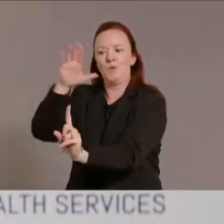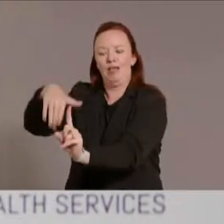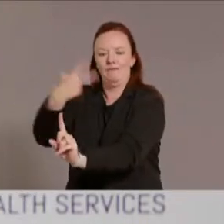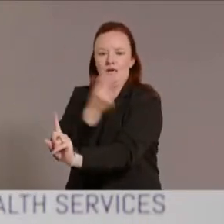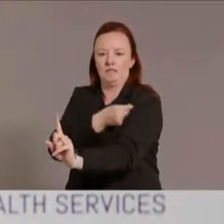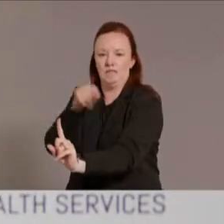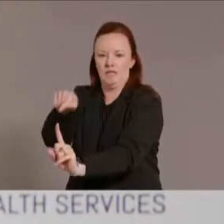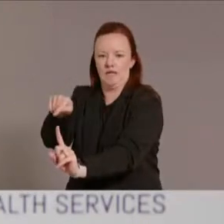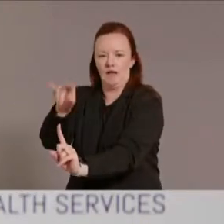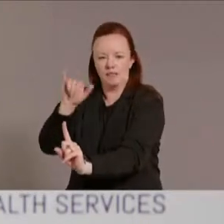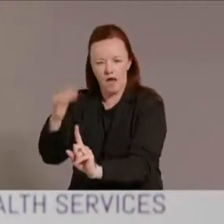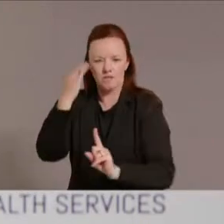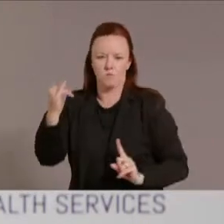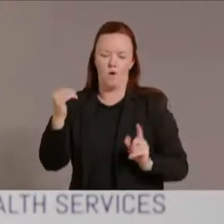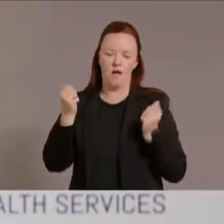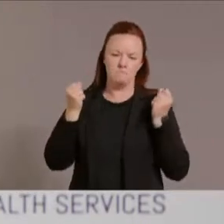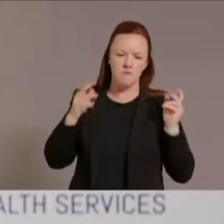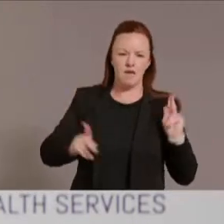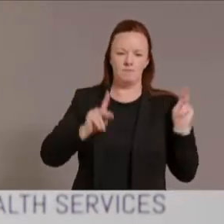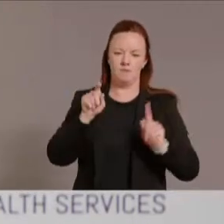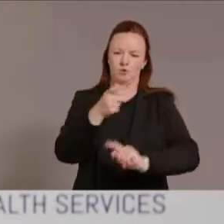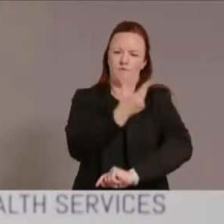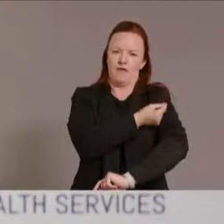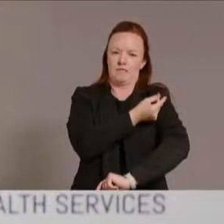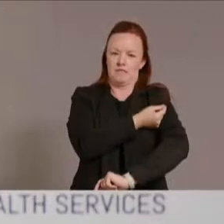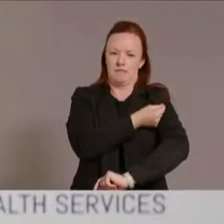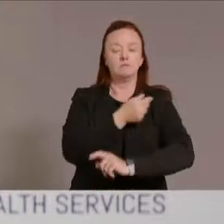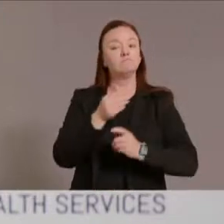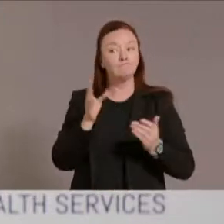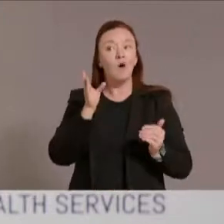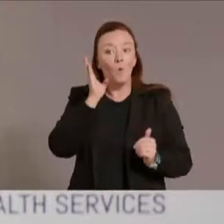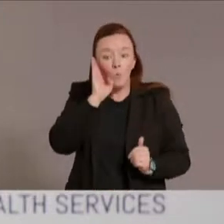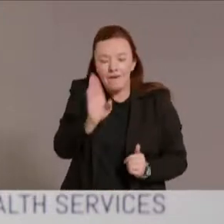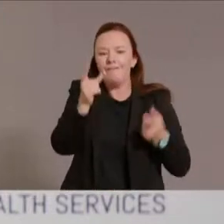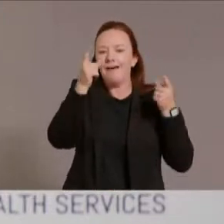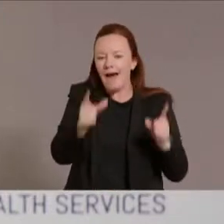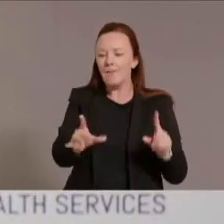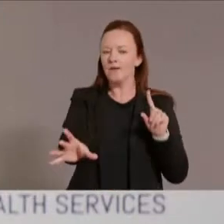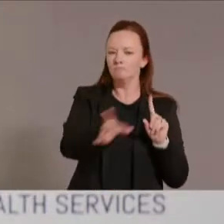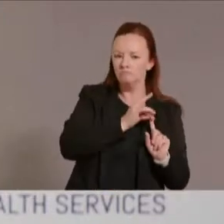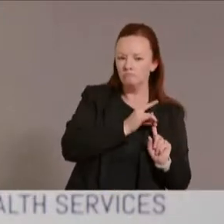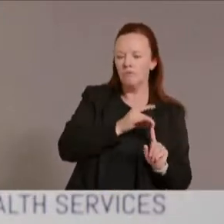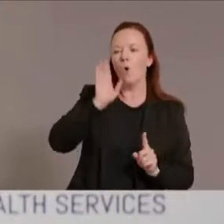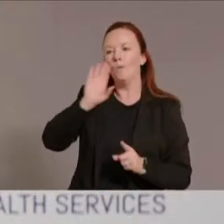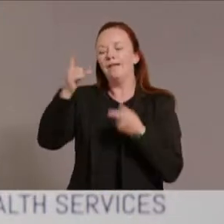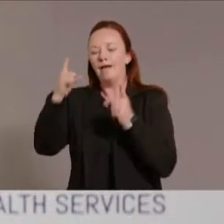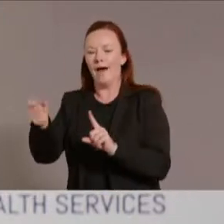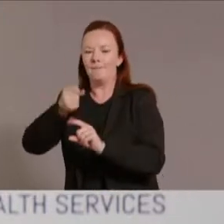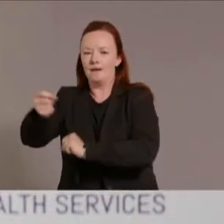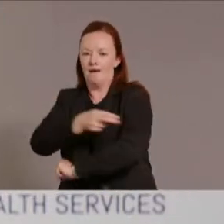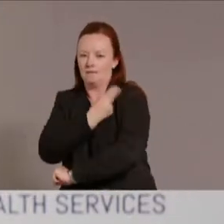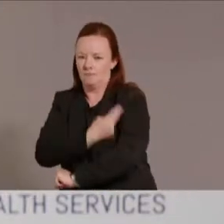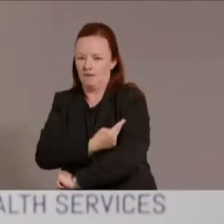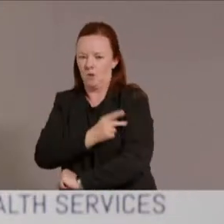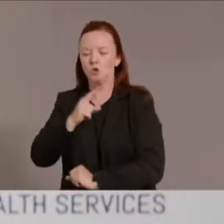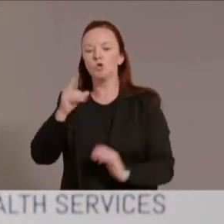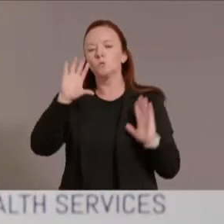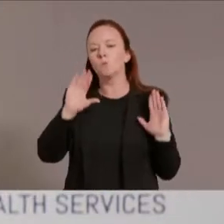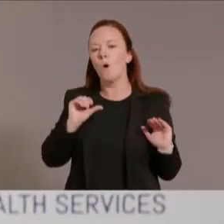But we will continue to see cases and hospitalizations, just hopefully not to the same magnitude that we have